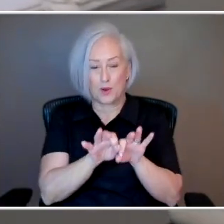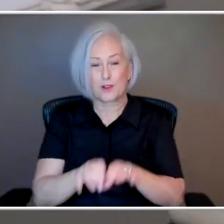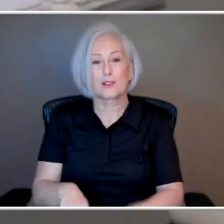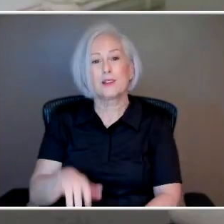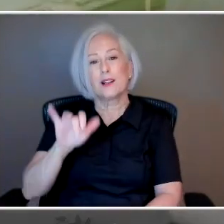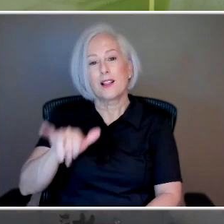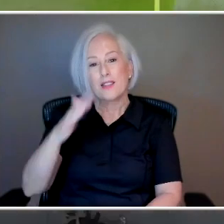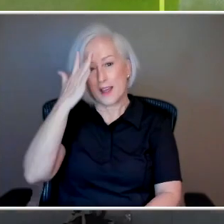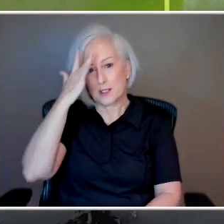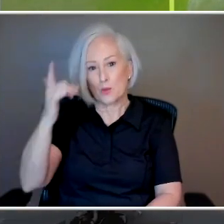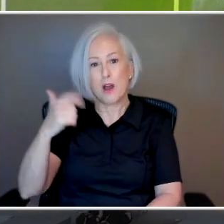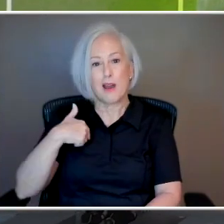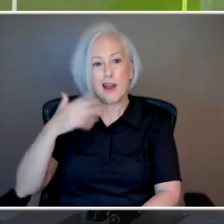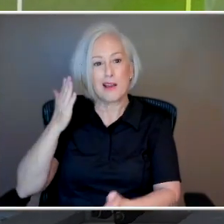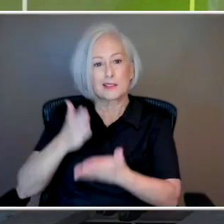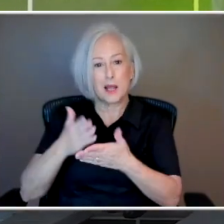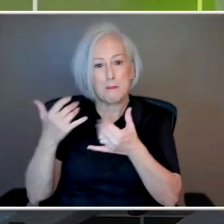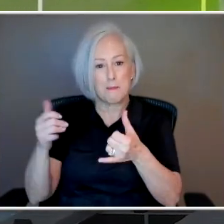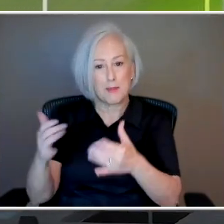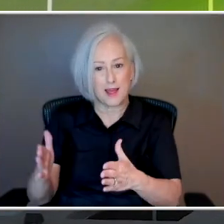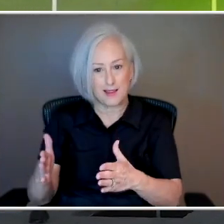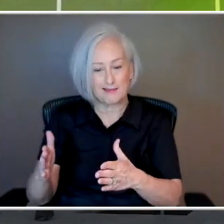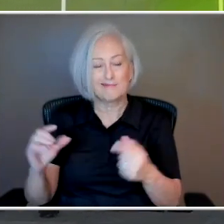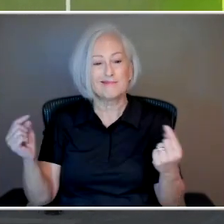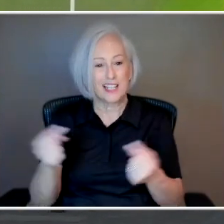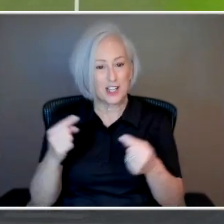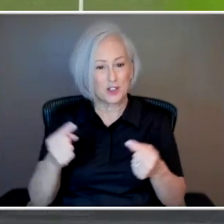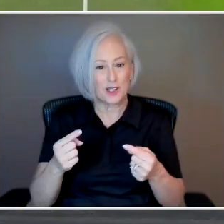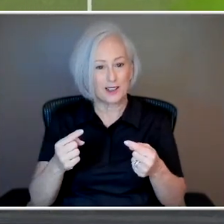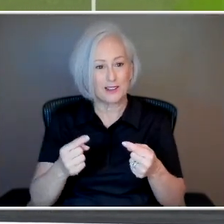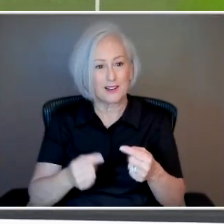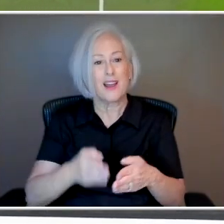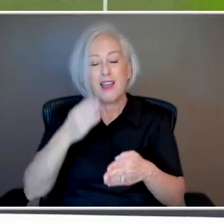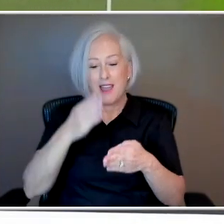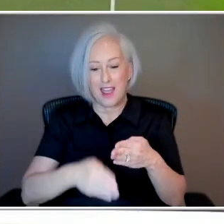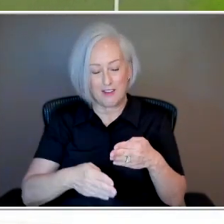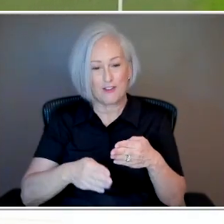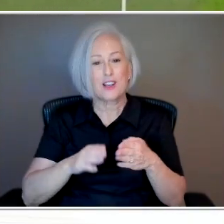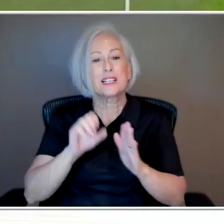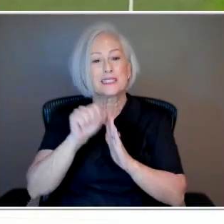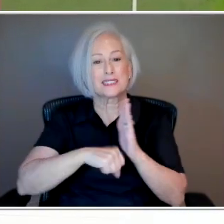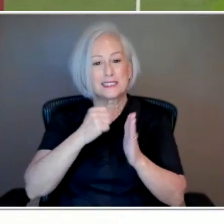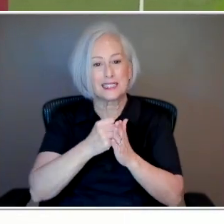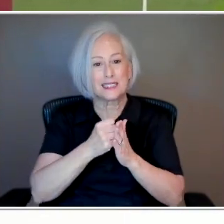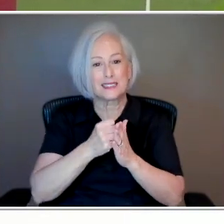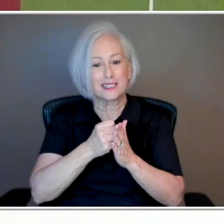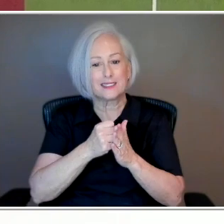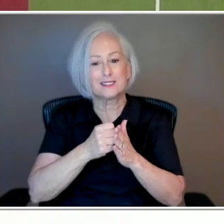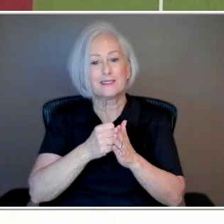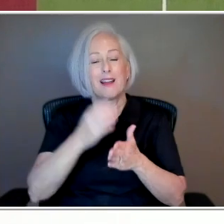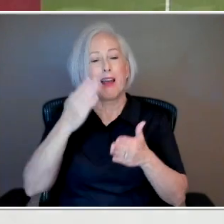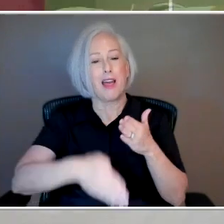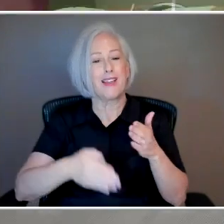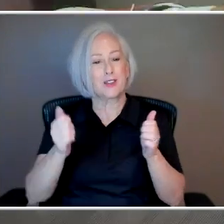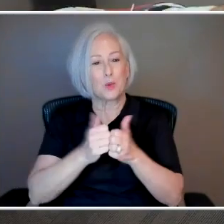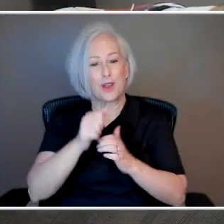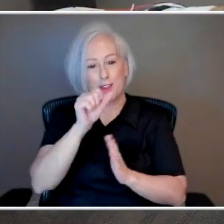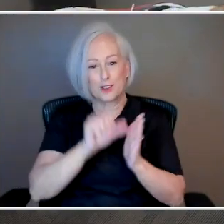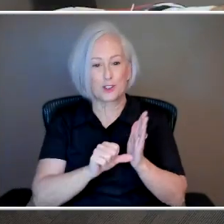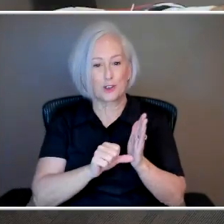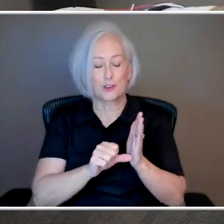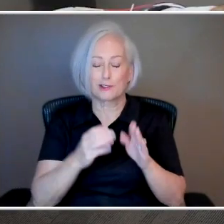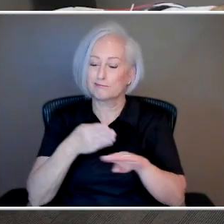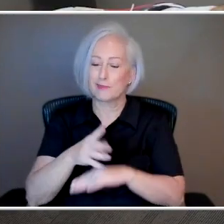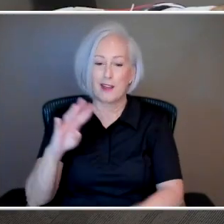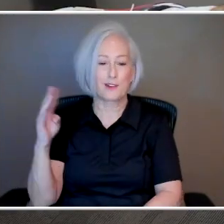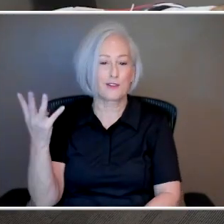was injuries. I finished every season with a surgery. And after my 4th surgery, team stopped calling. I get to live